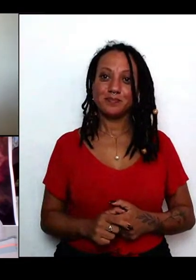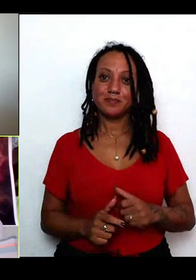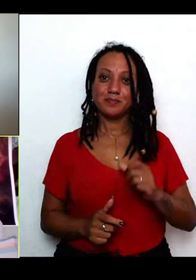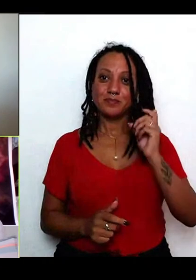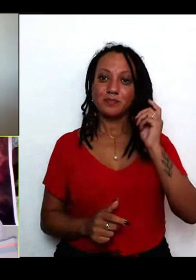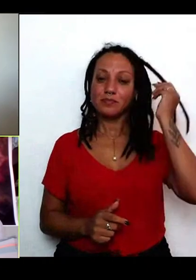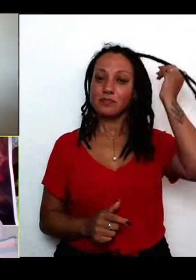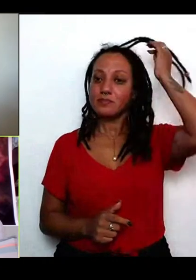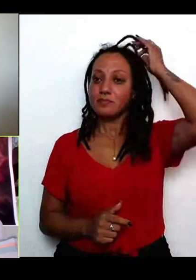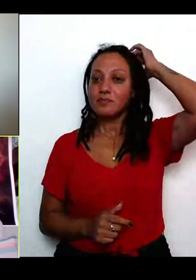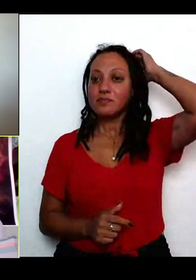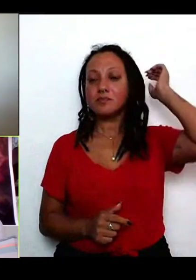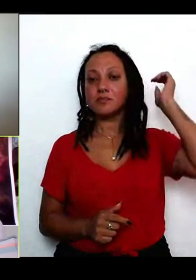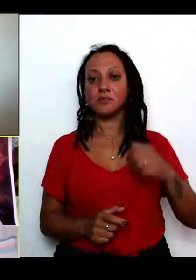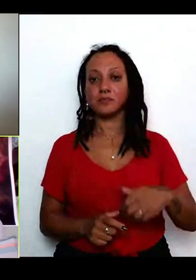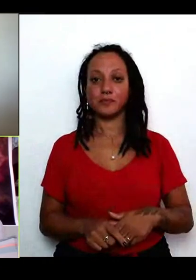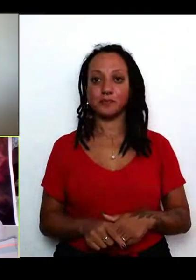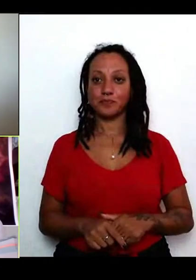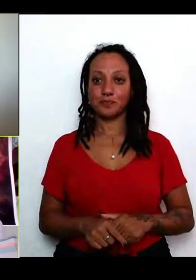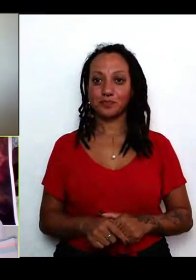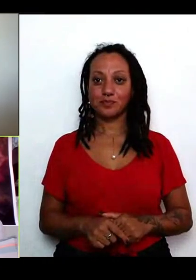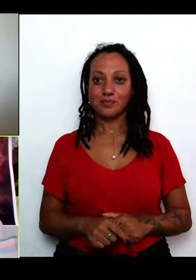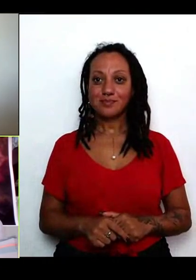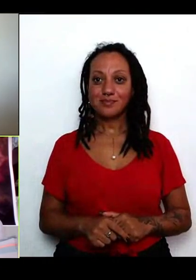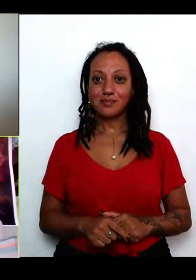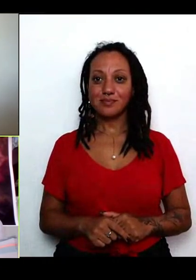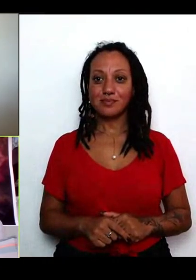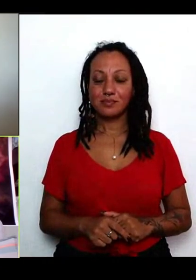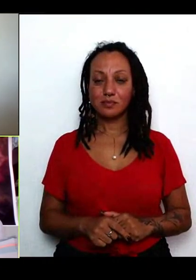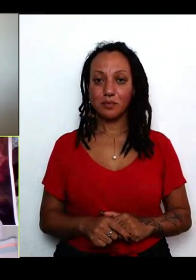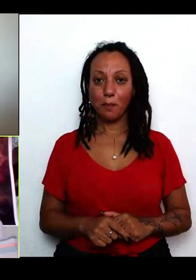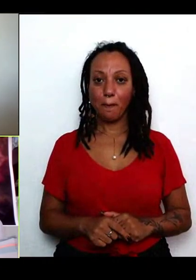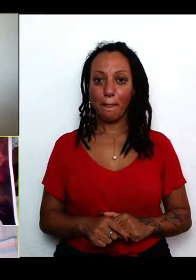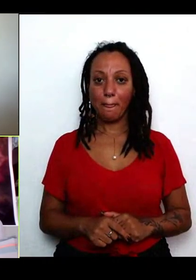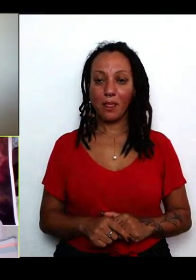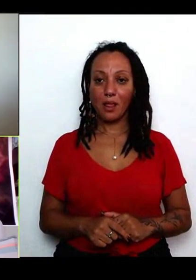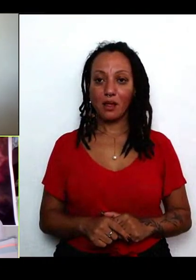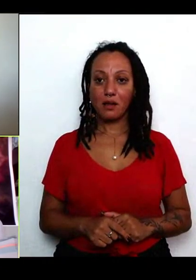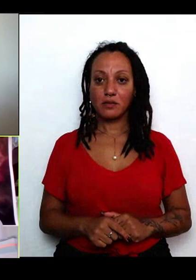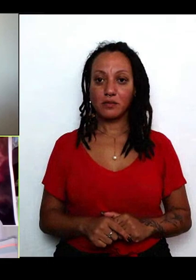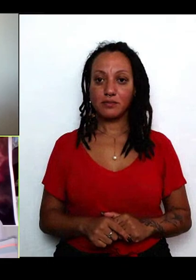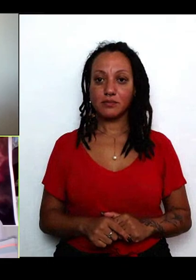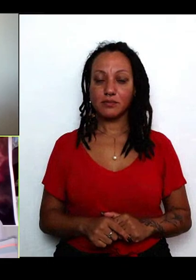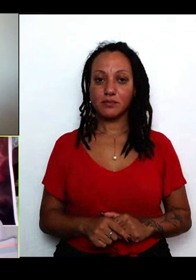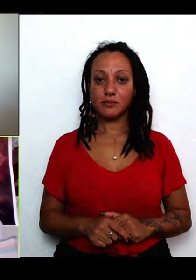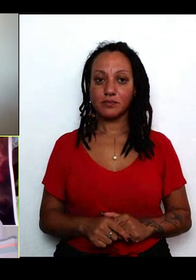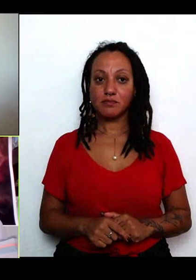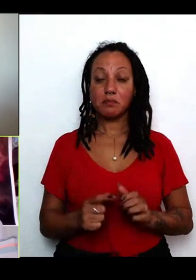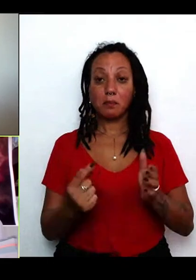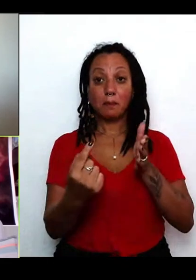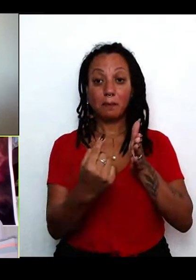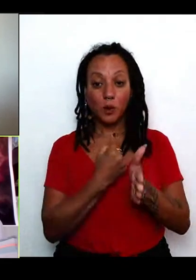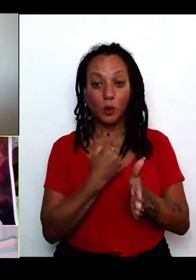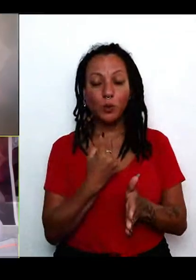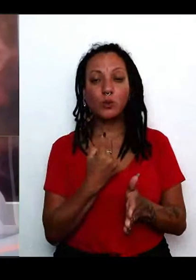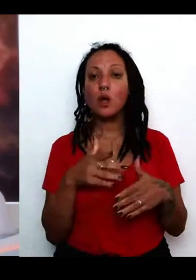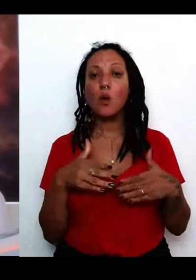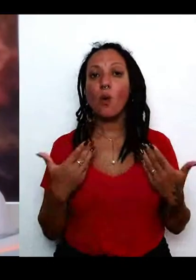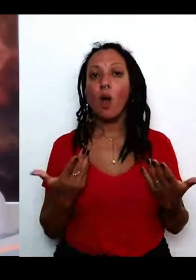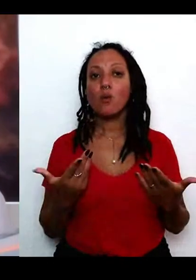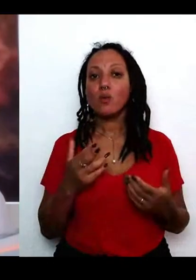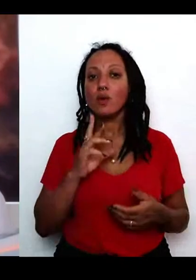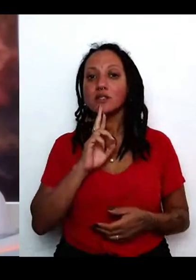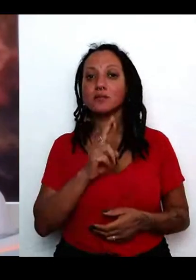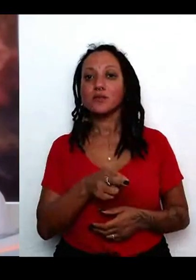which question do you want me to answer the relationship between humans and other creatures on the planet or